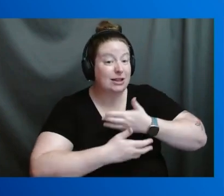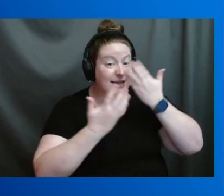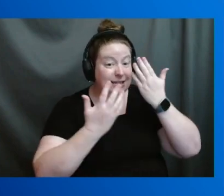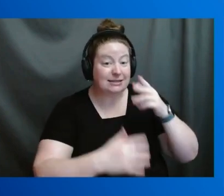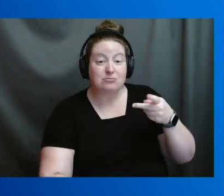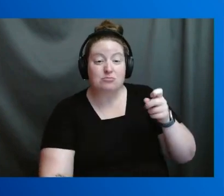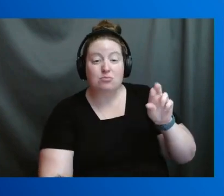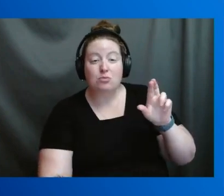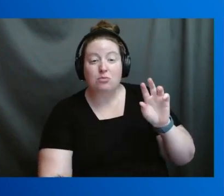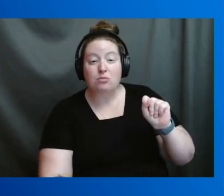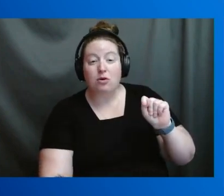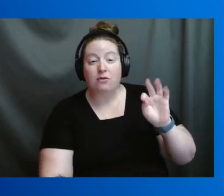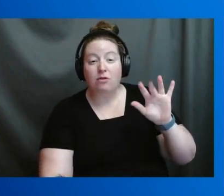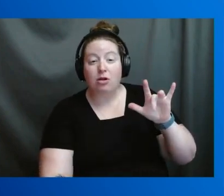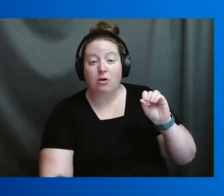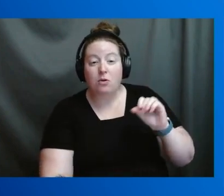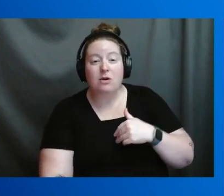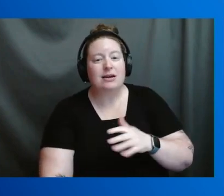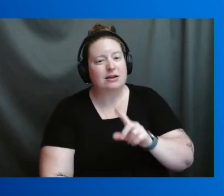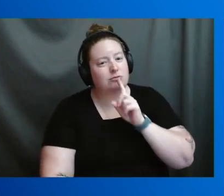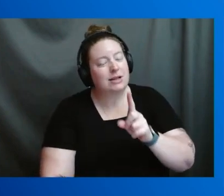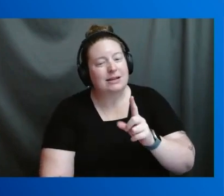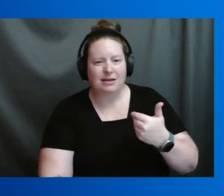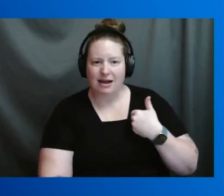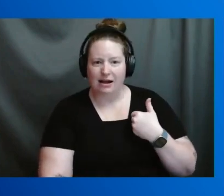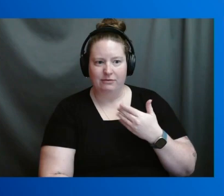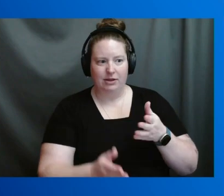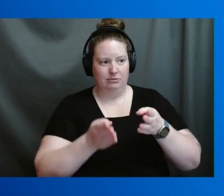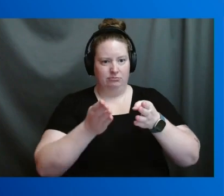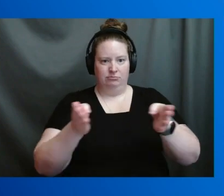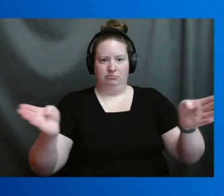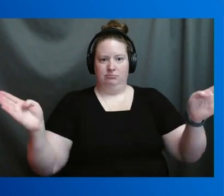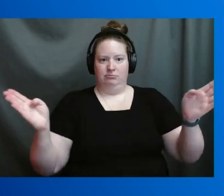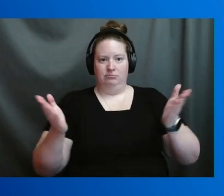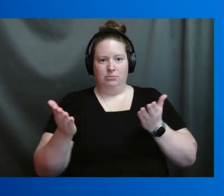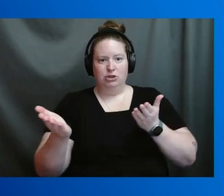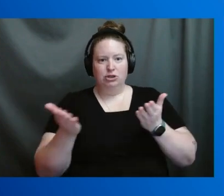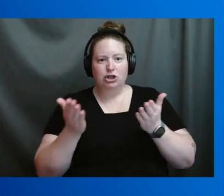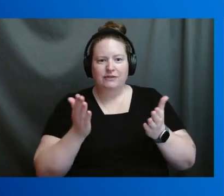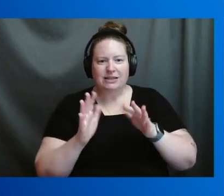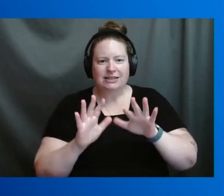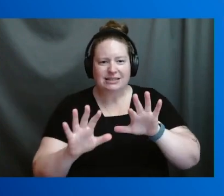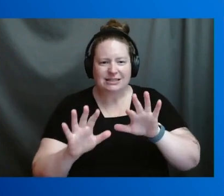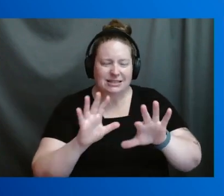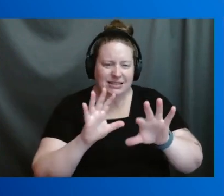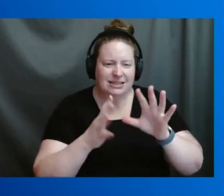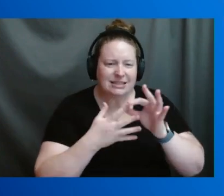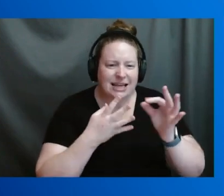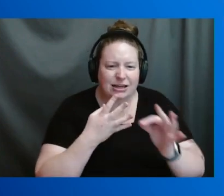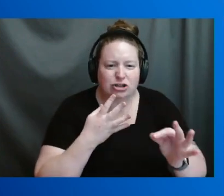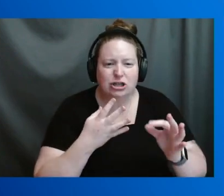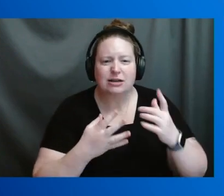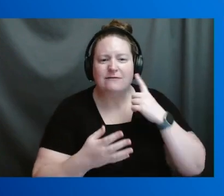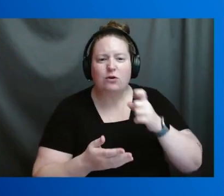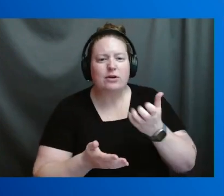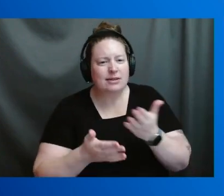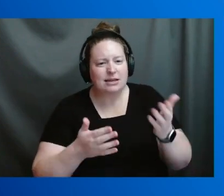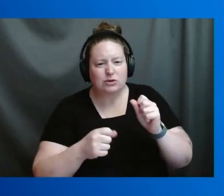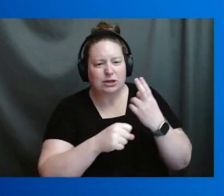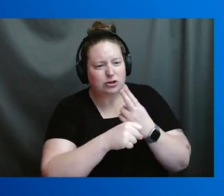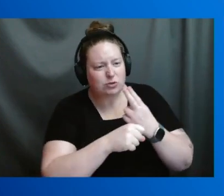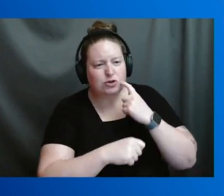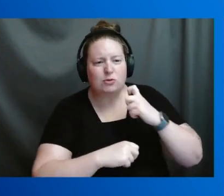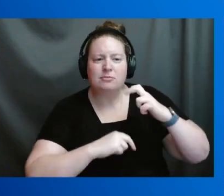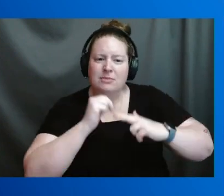this really one of the most breadth of service selection in terms of primitives that you can use to build your application, as well as a